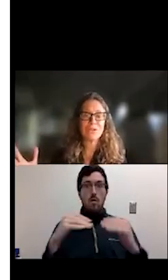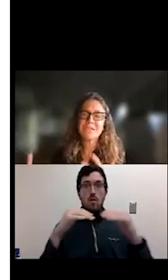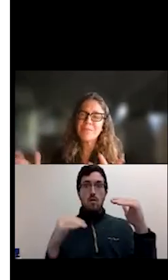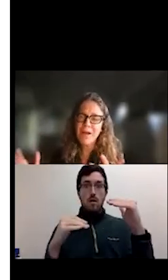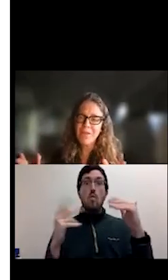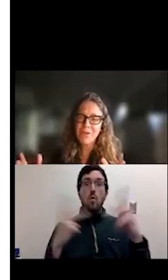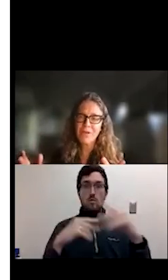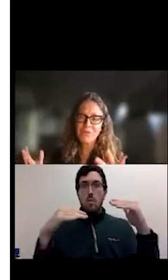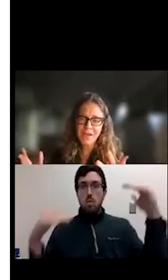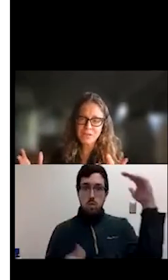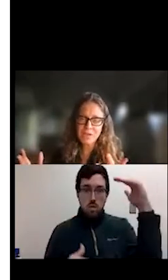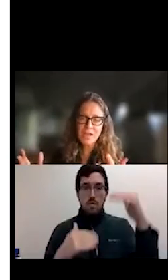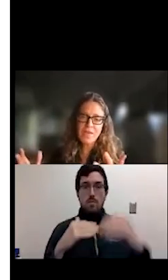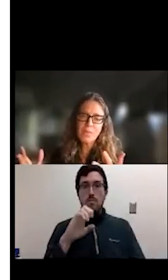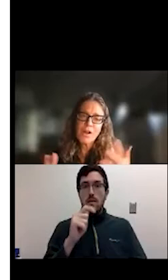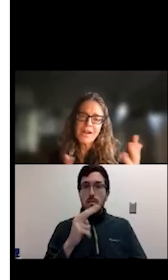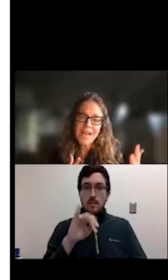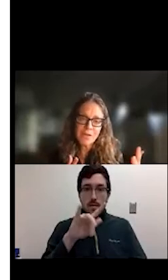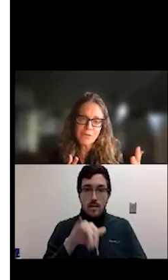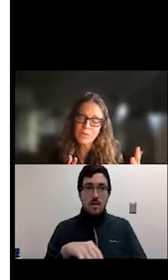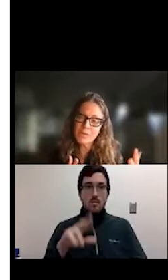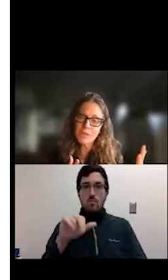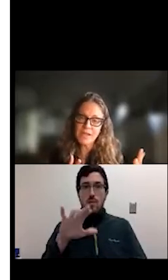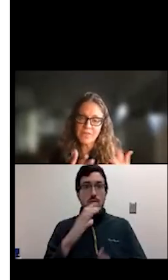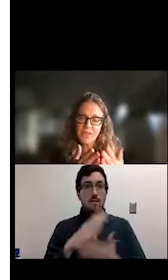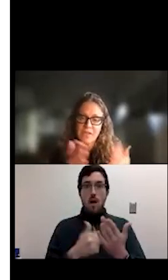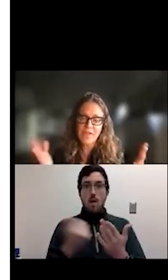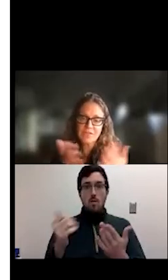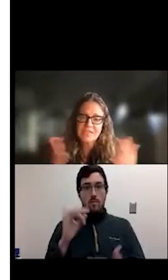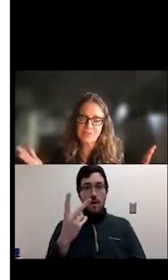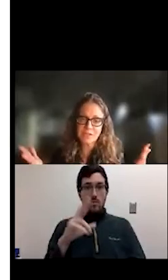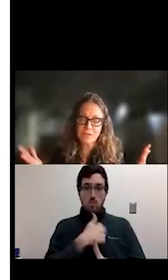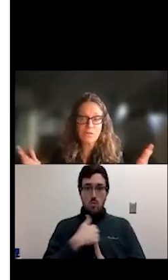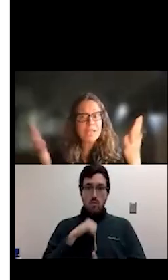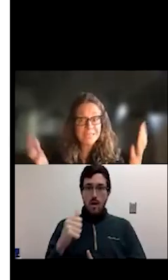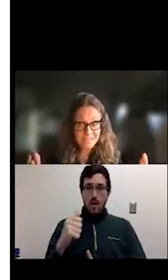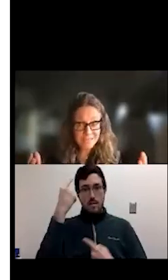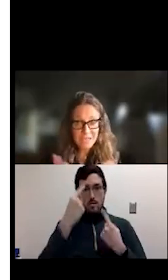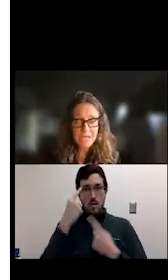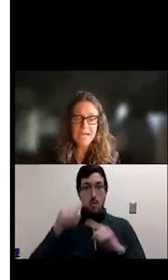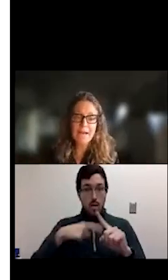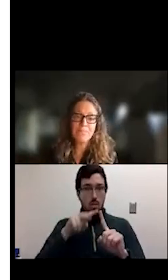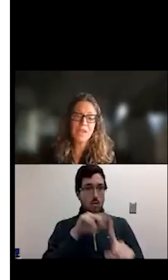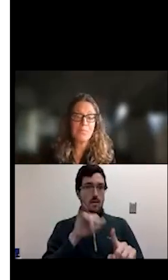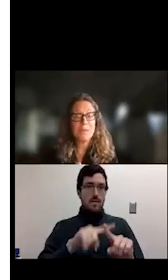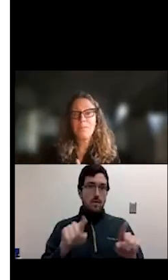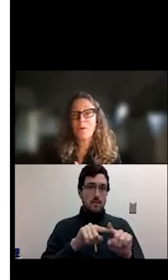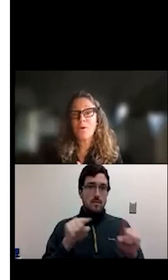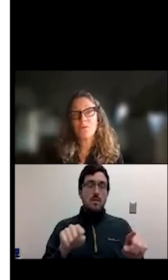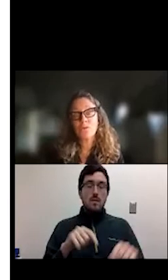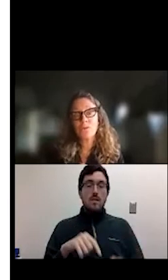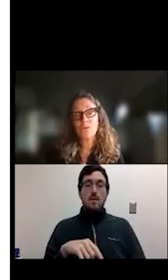or language or some other factor that we're not accounting for when we look at this difference. So for instance,